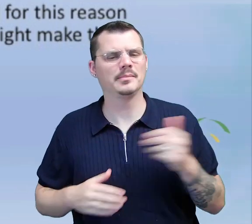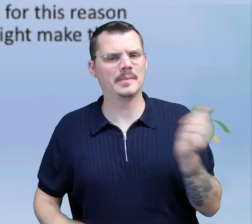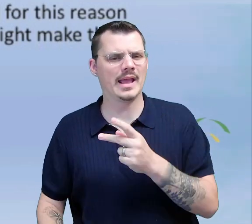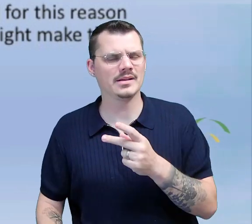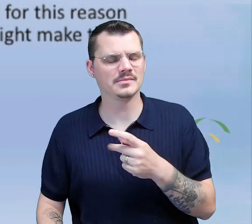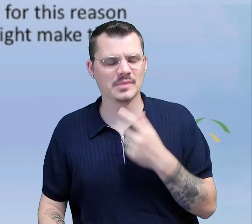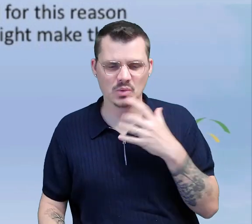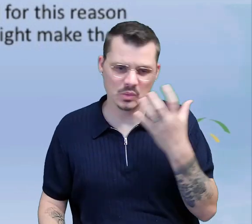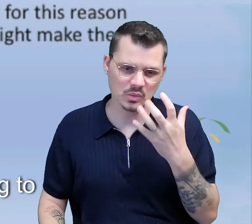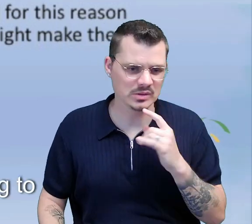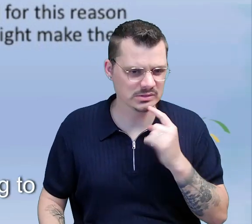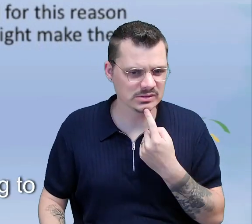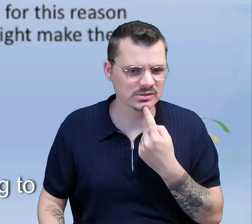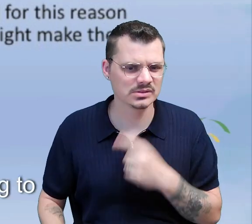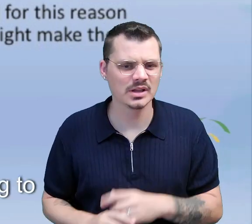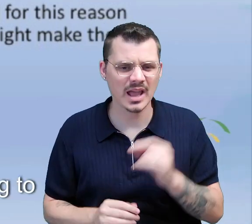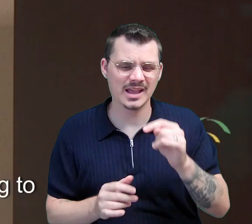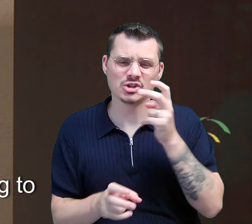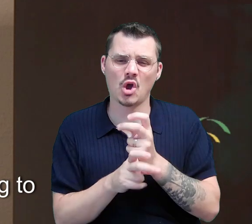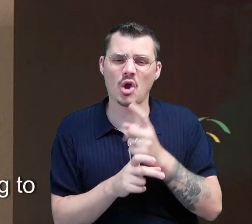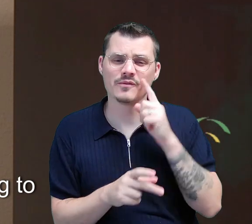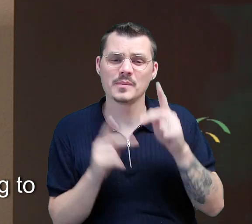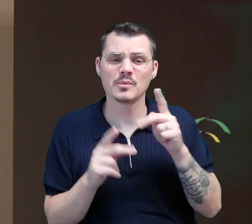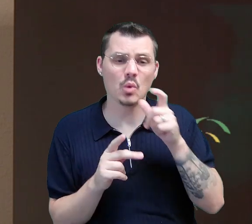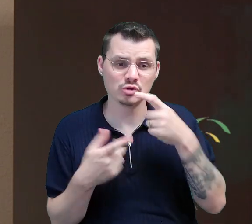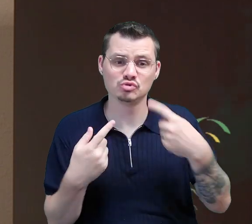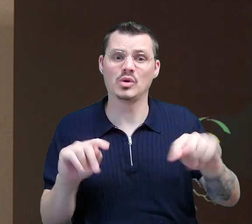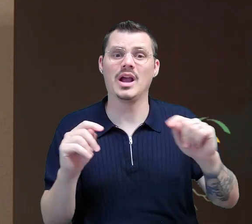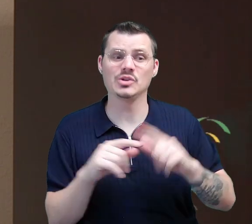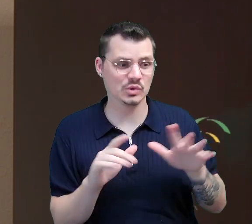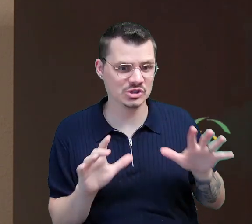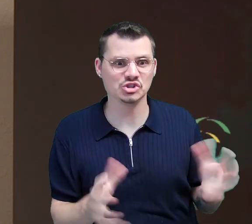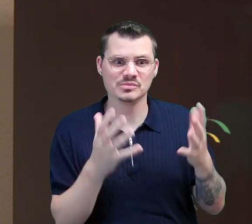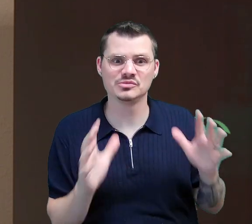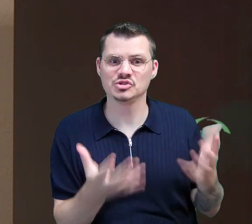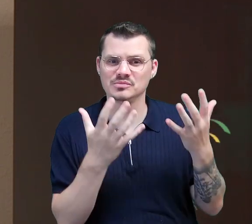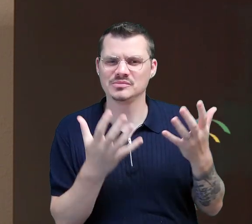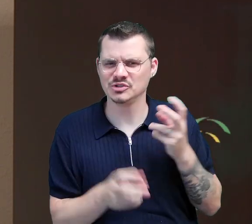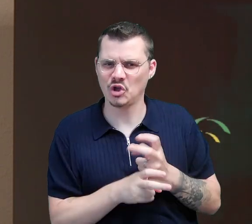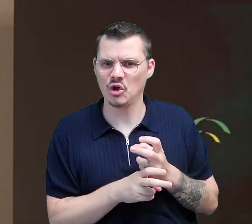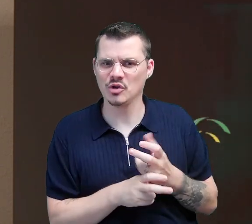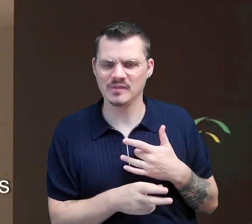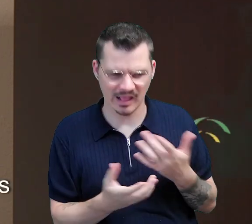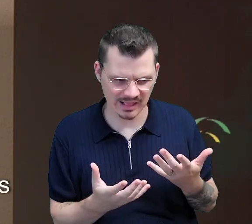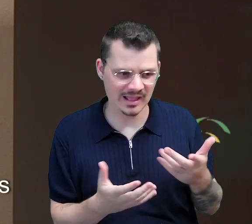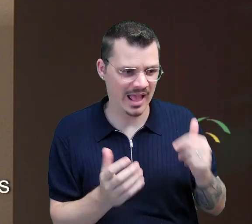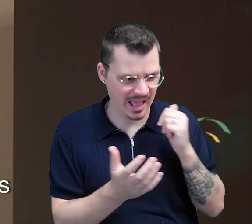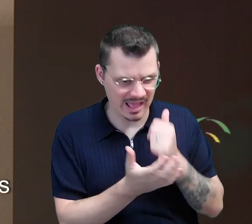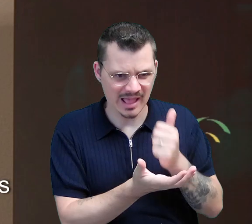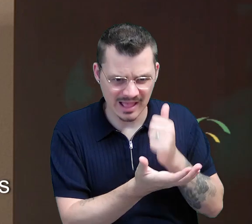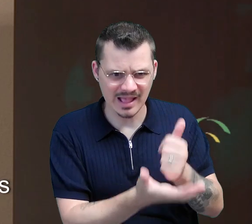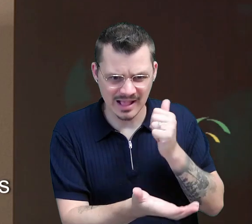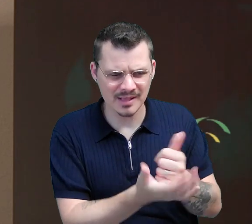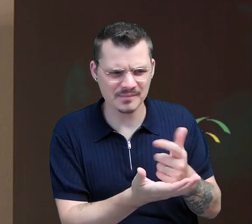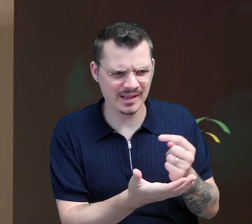condition. And it's hard for people that are trying to cheer a person up, right? You try and help and